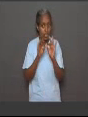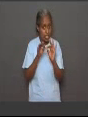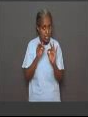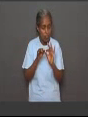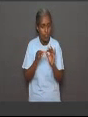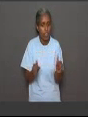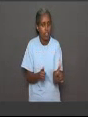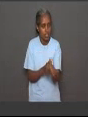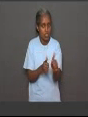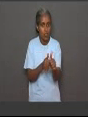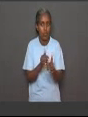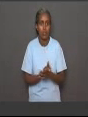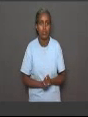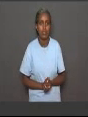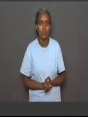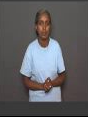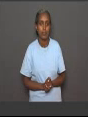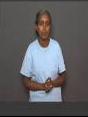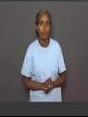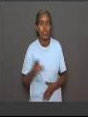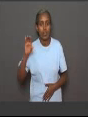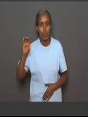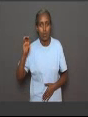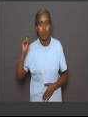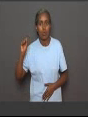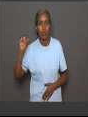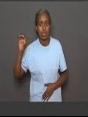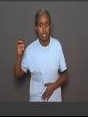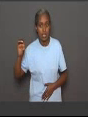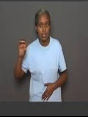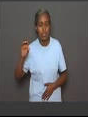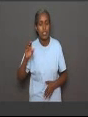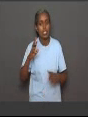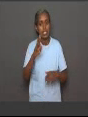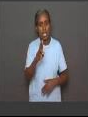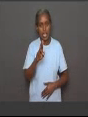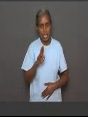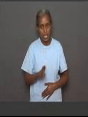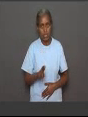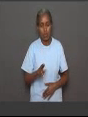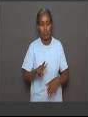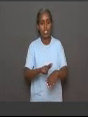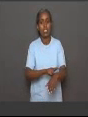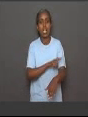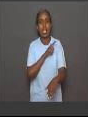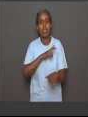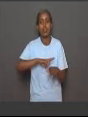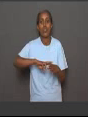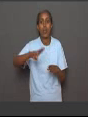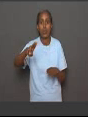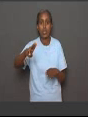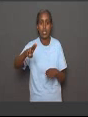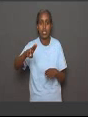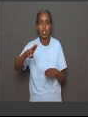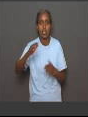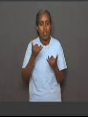as follows. The cosecant is the ratio of the length of the